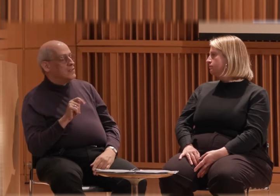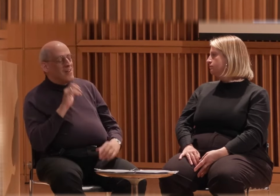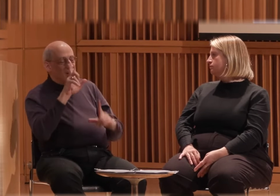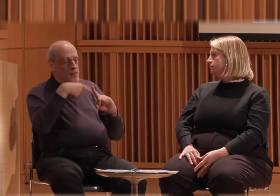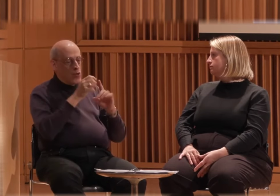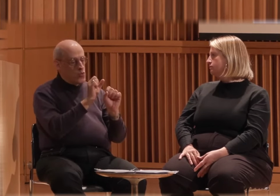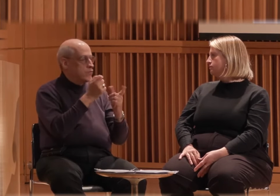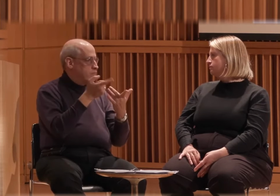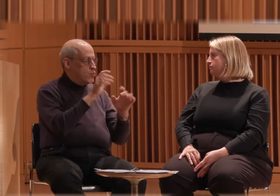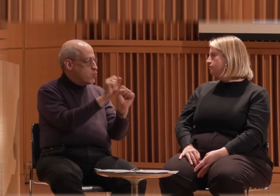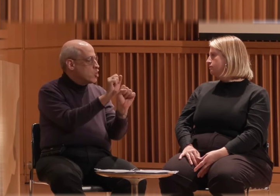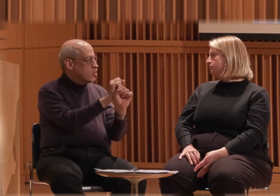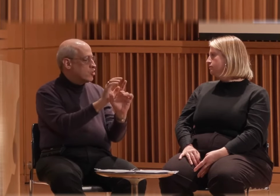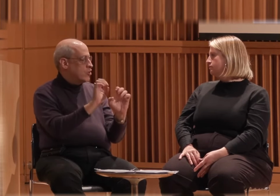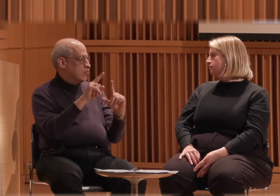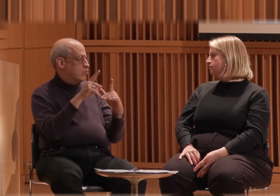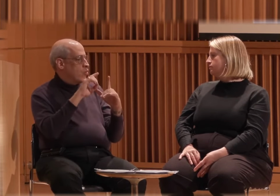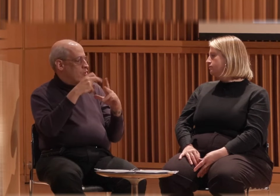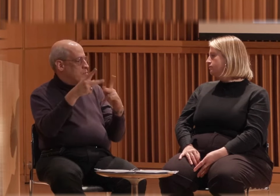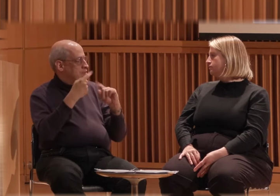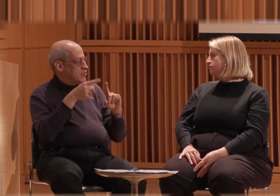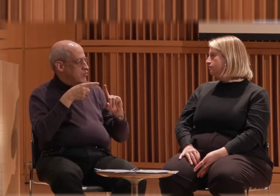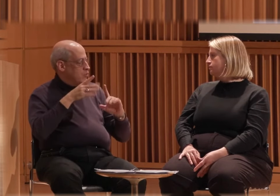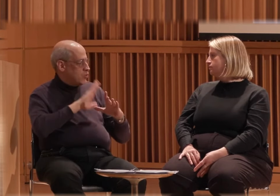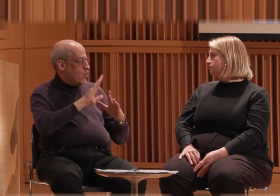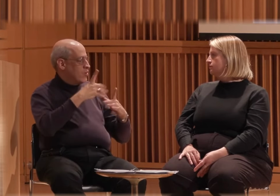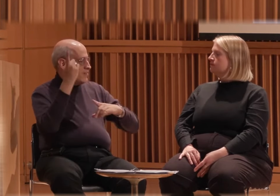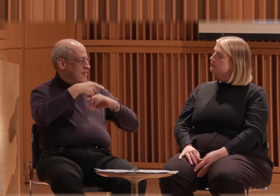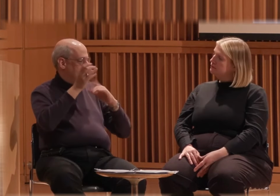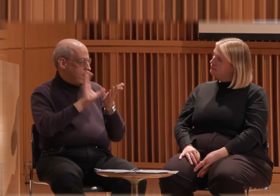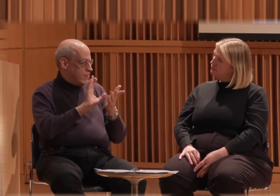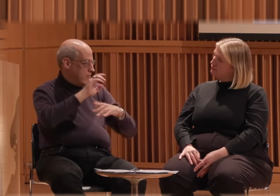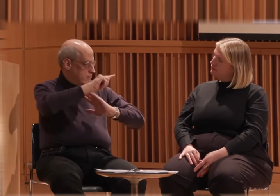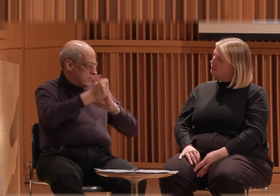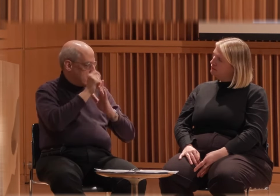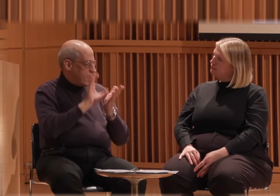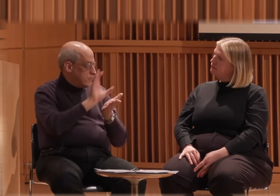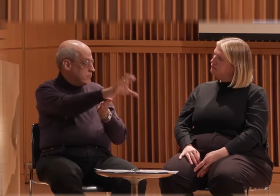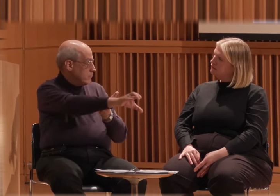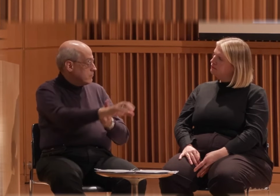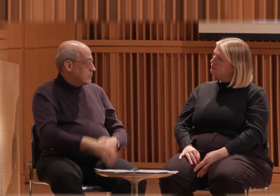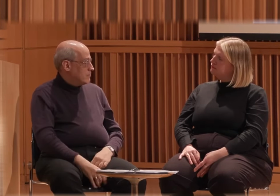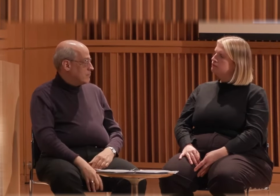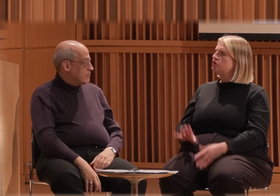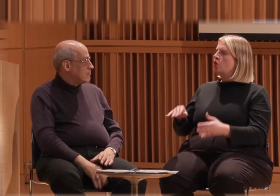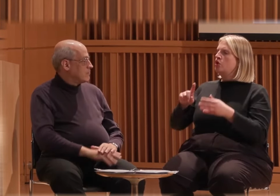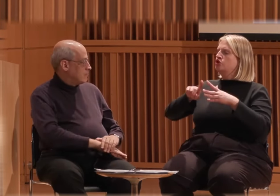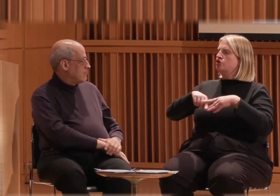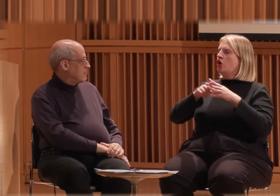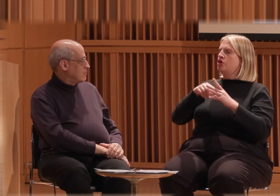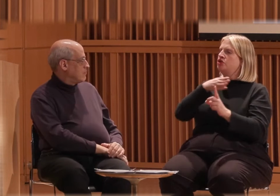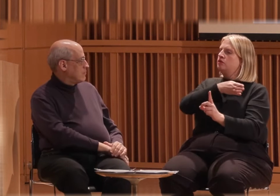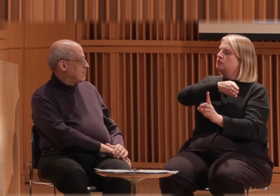the place where you often spend the better part of your day. So you started to get at this a little bit